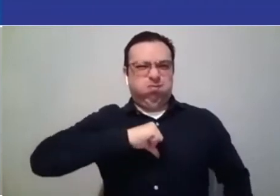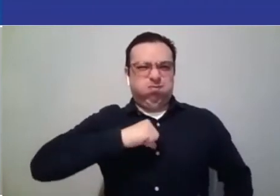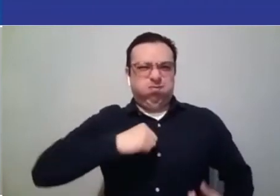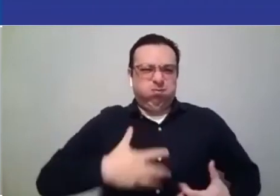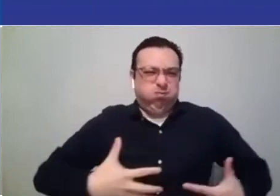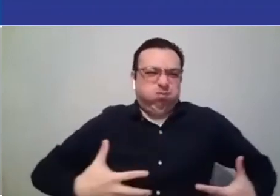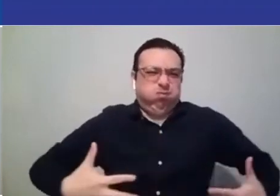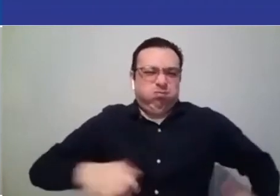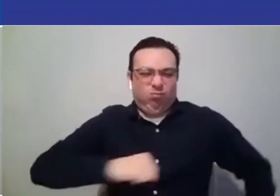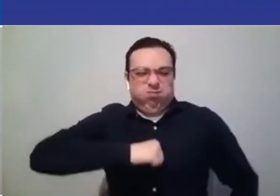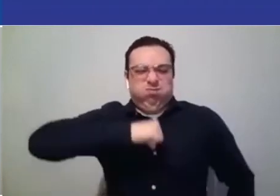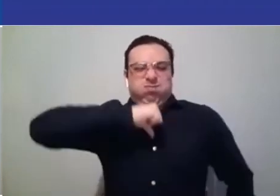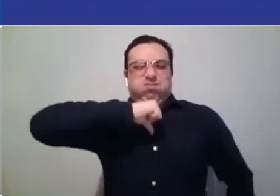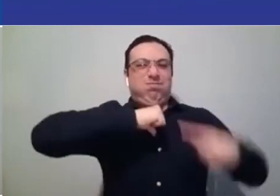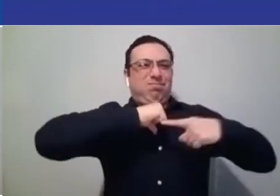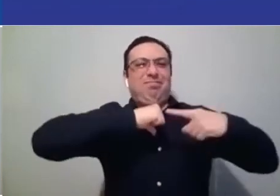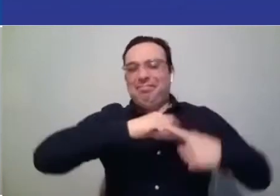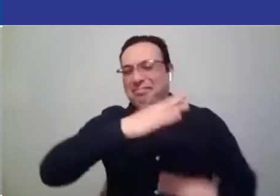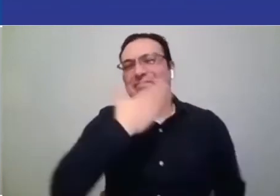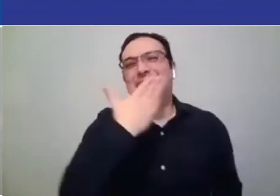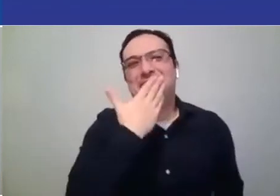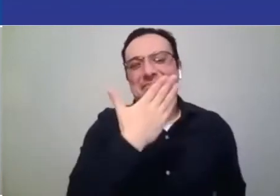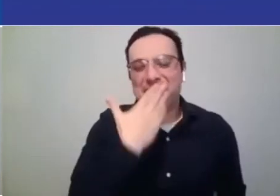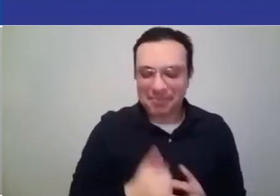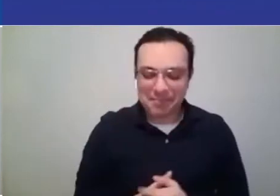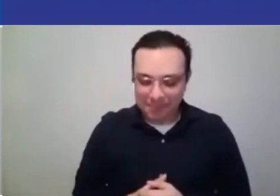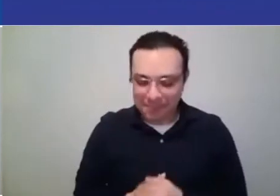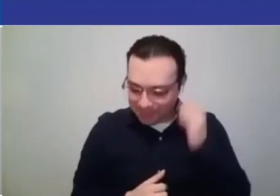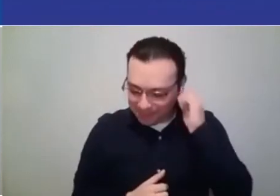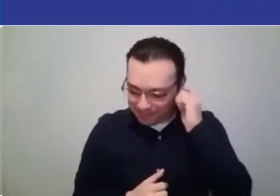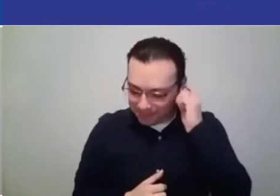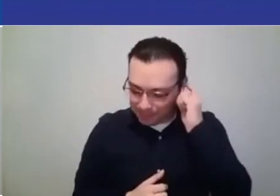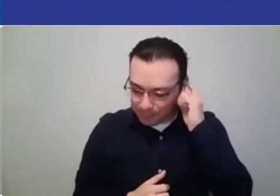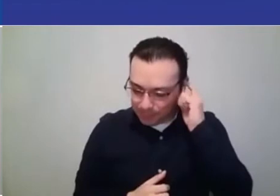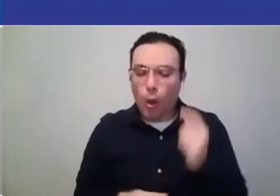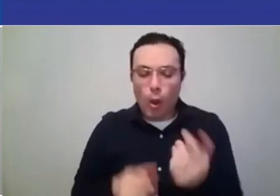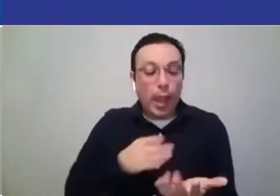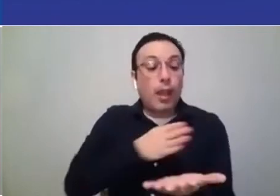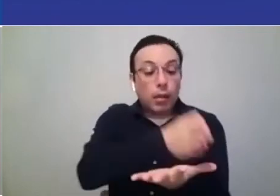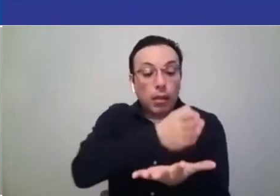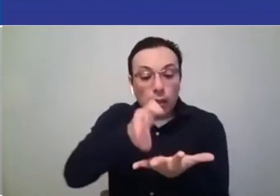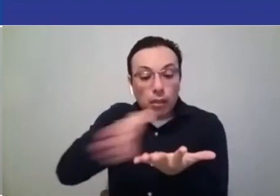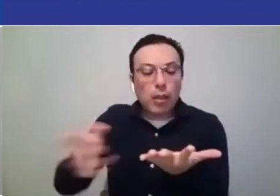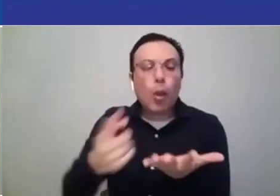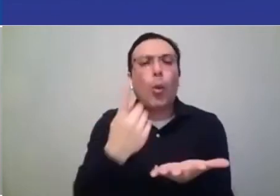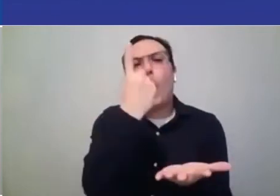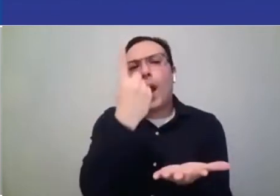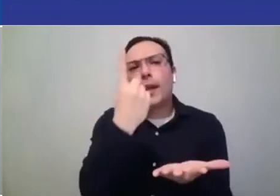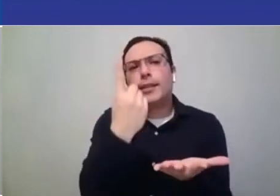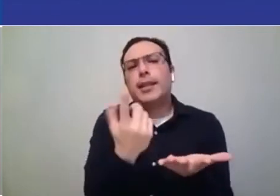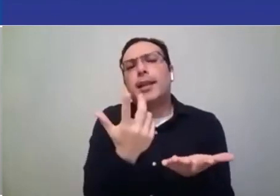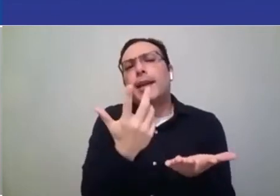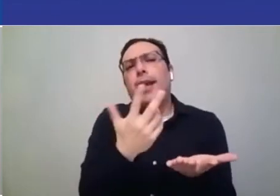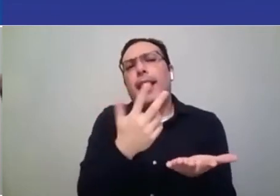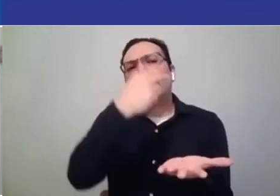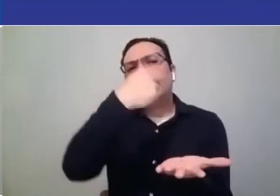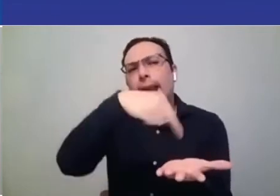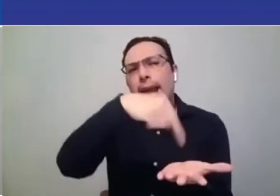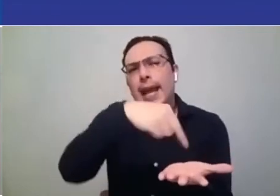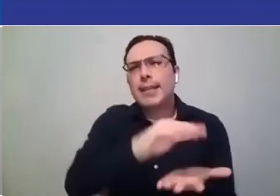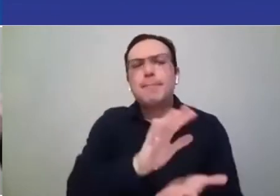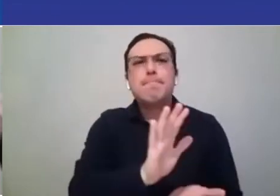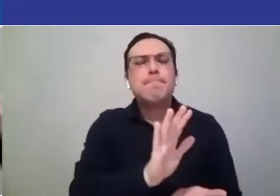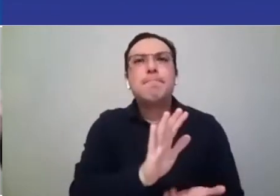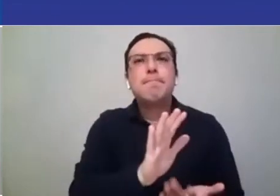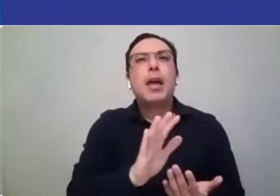I would not point to one particular dance, sure, but I would respond to